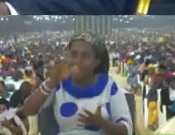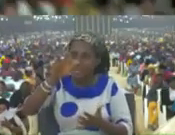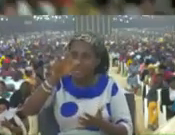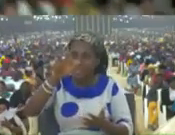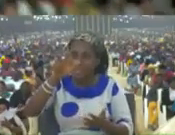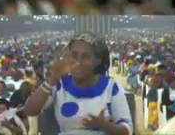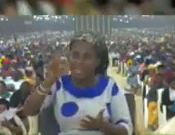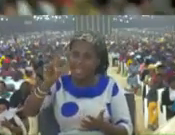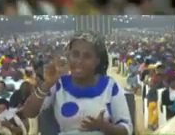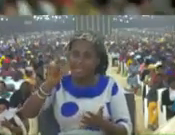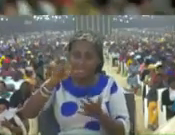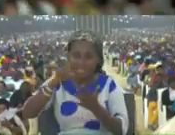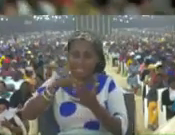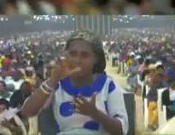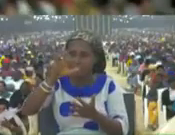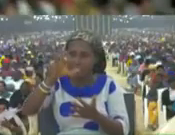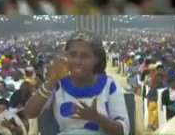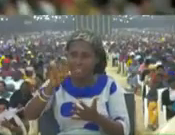Psalm 30 verse 5,